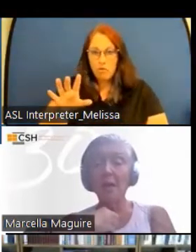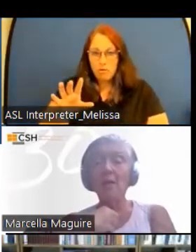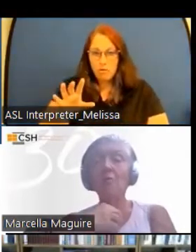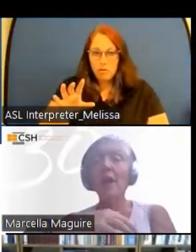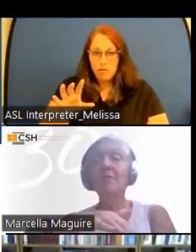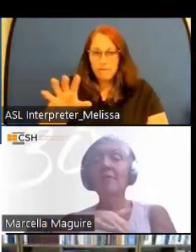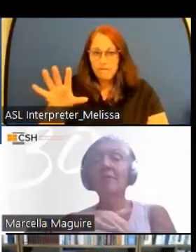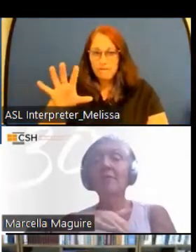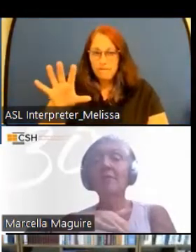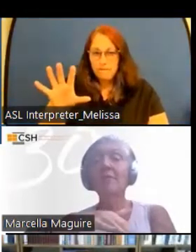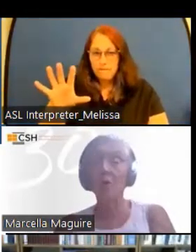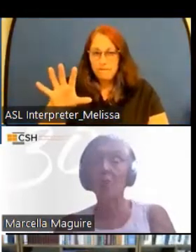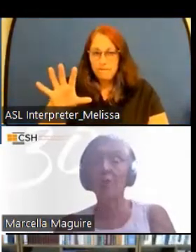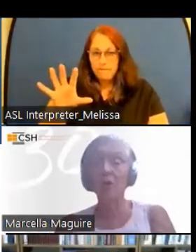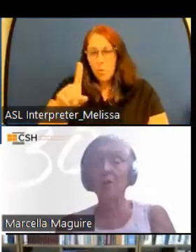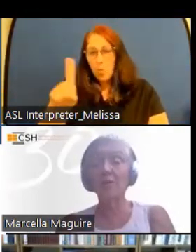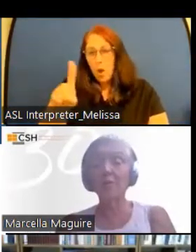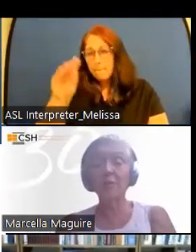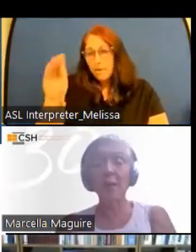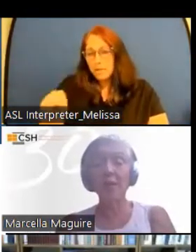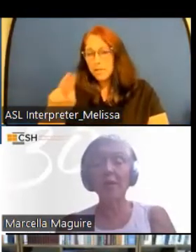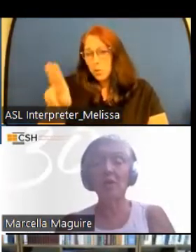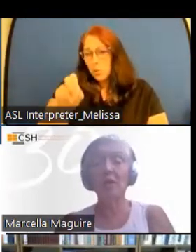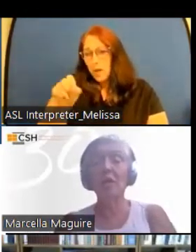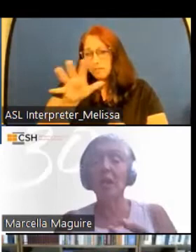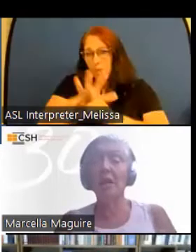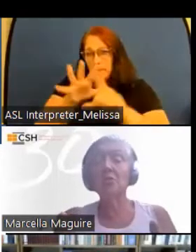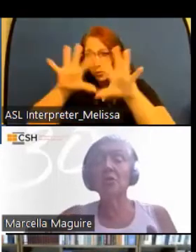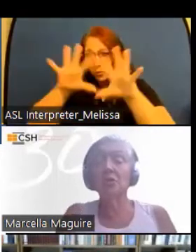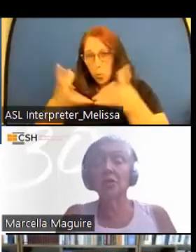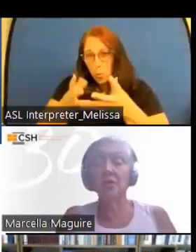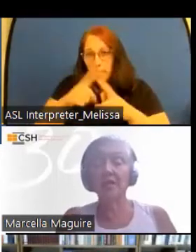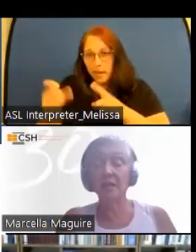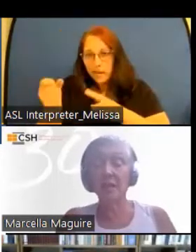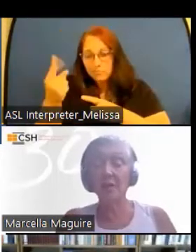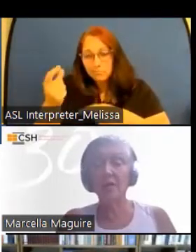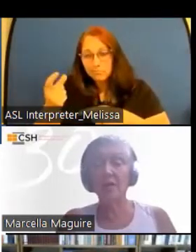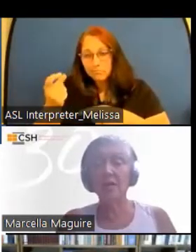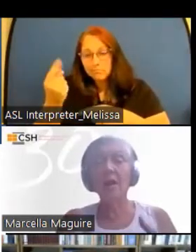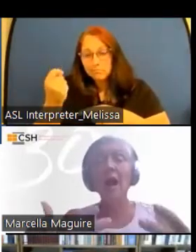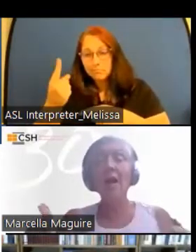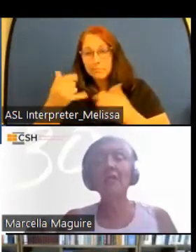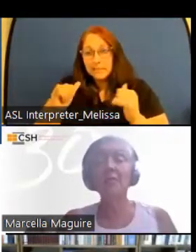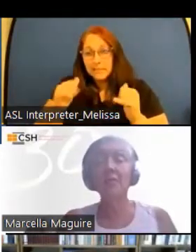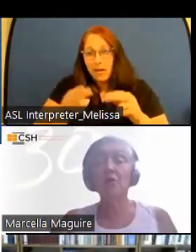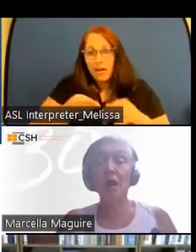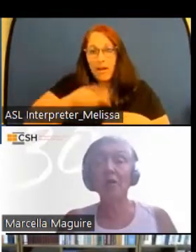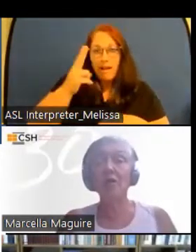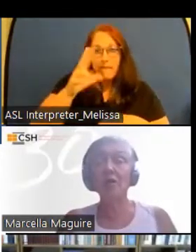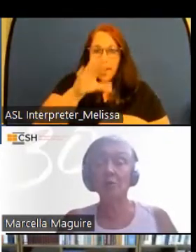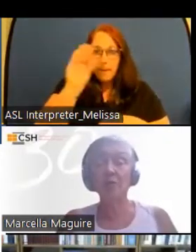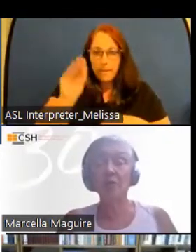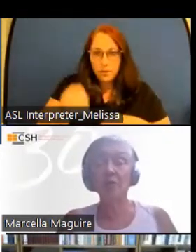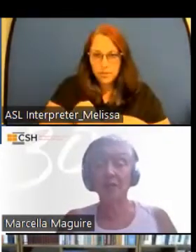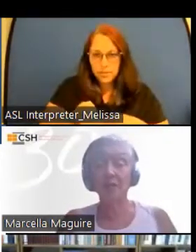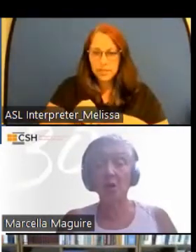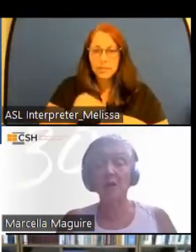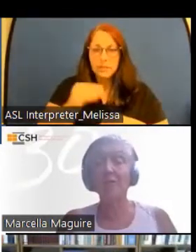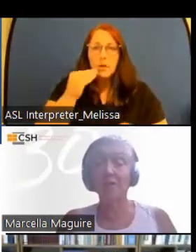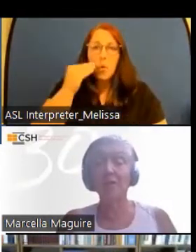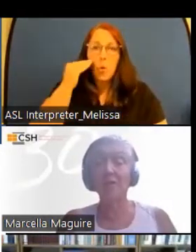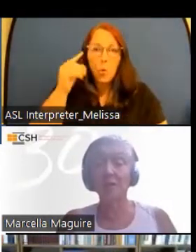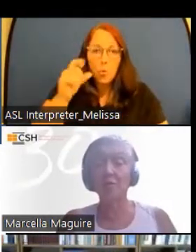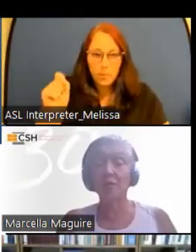white, rather than 74% of the US population. Again, you can see the vast inequities here and the need for strategies that specifically